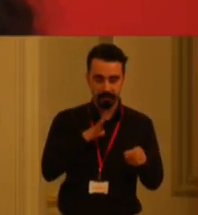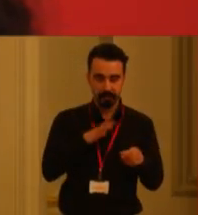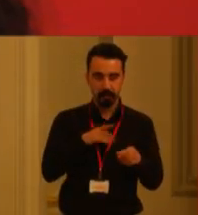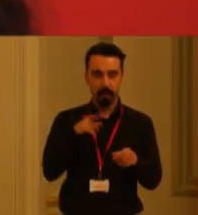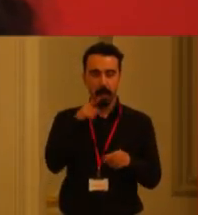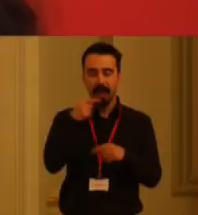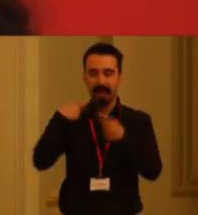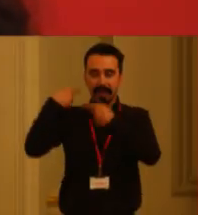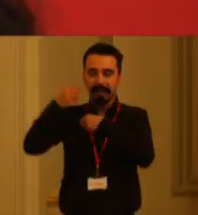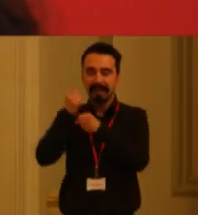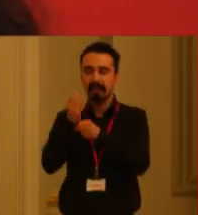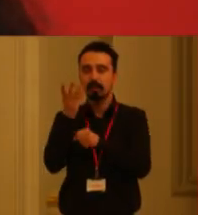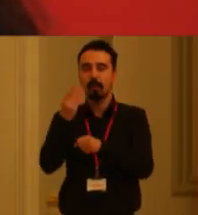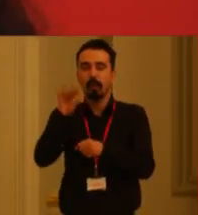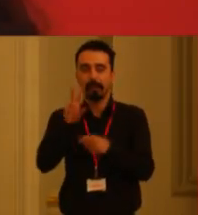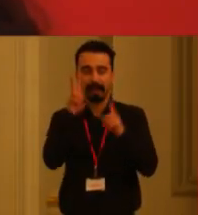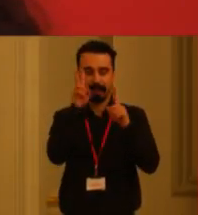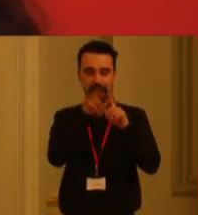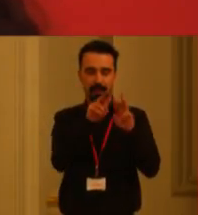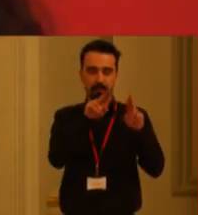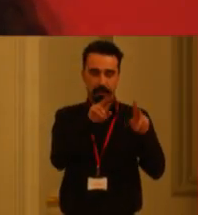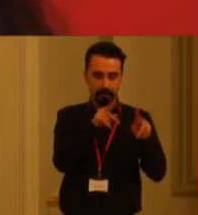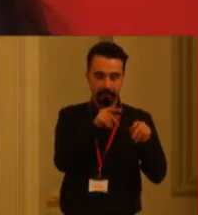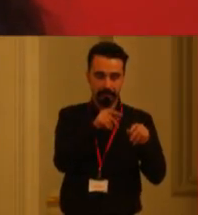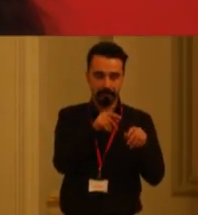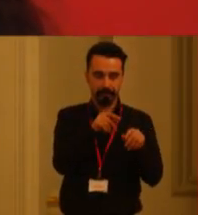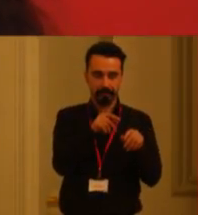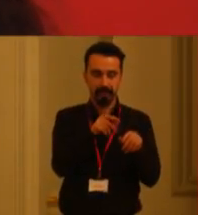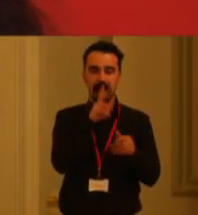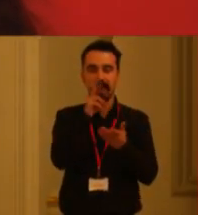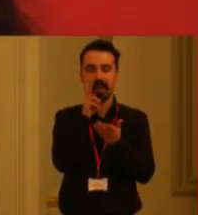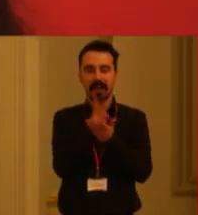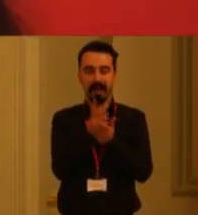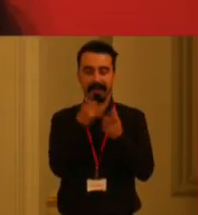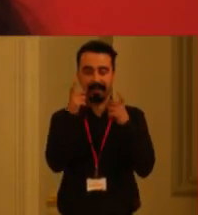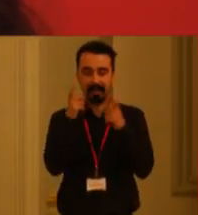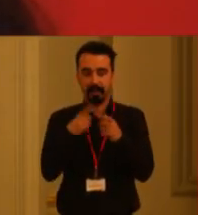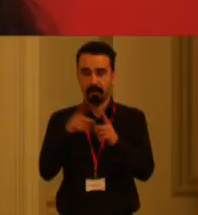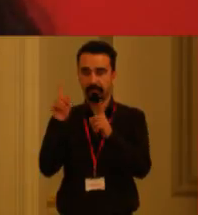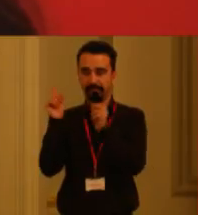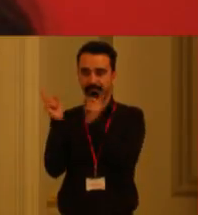the young people create on internet. So non-conventional participation modes,